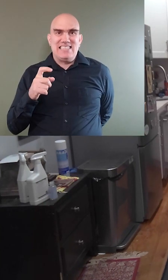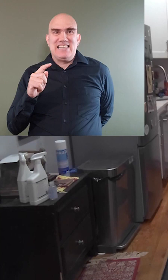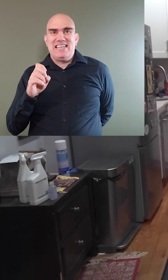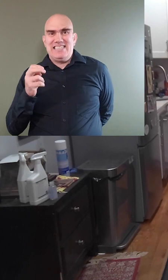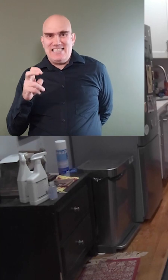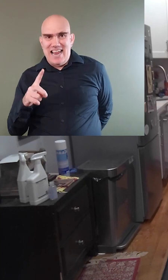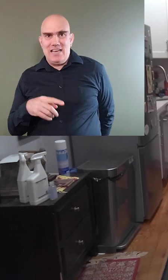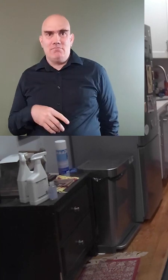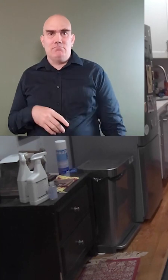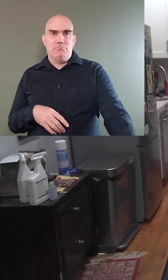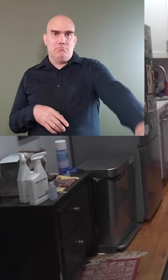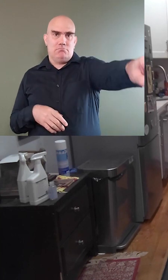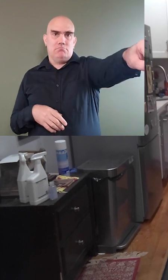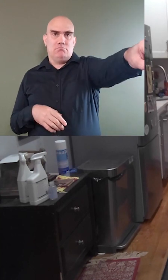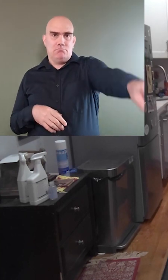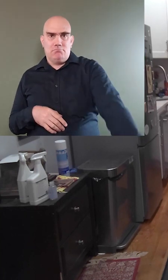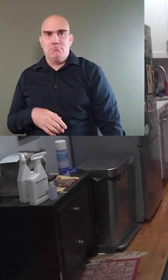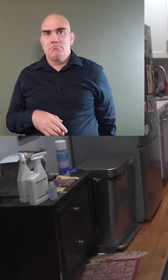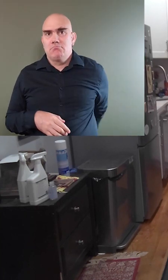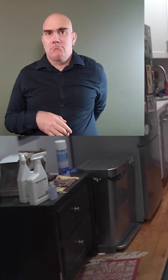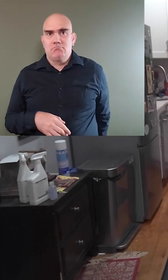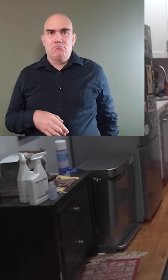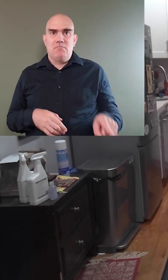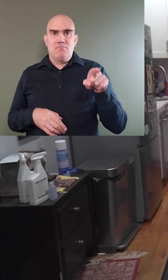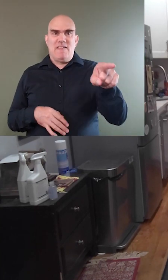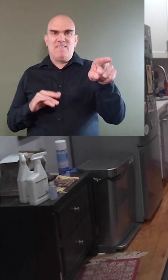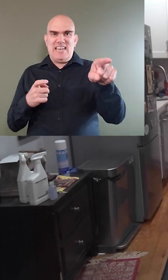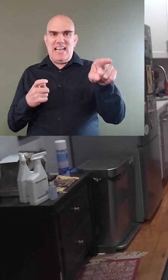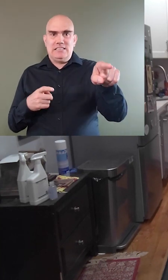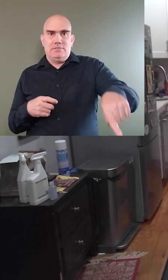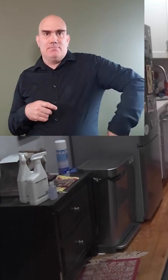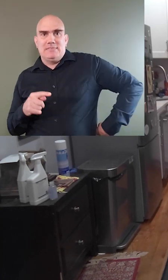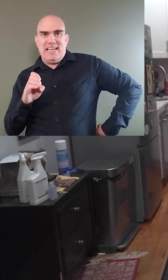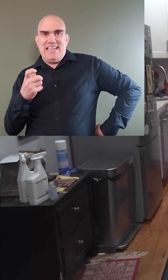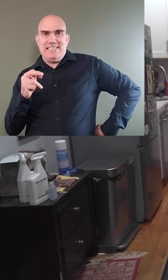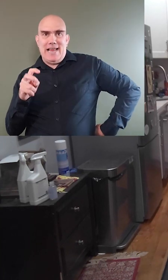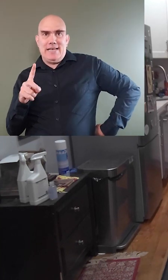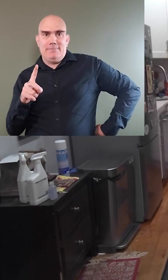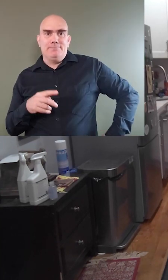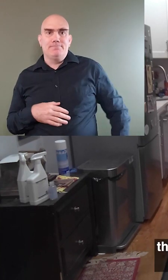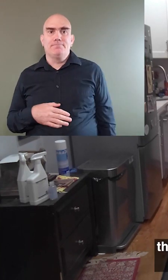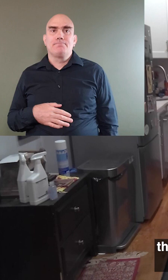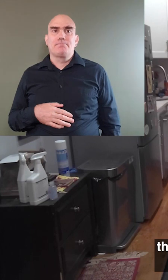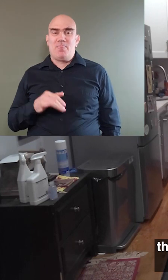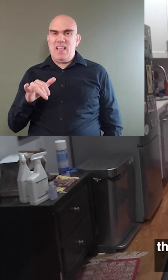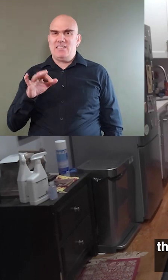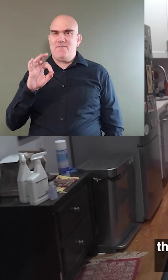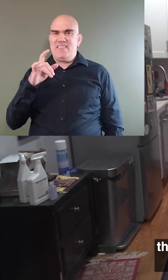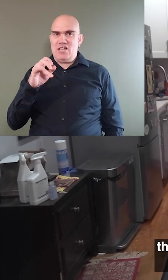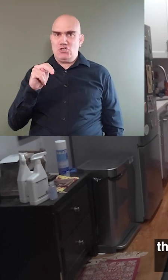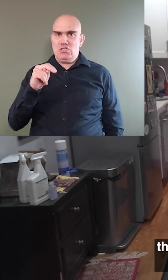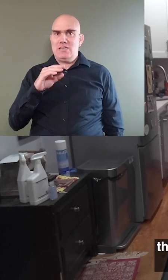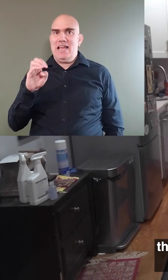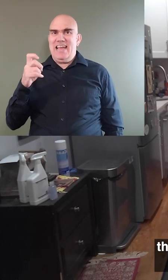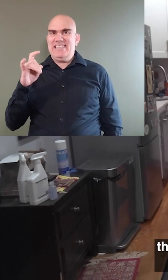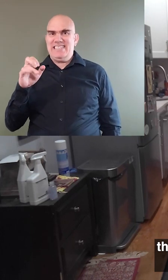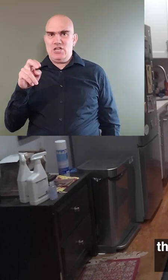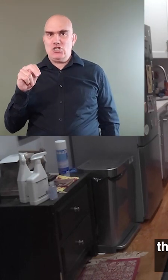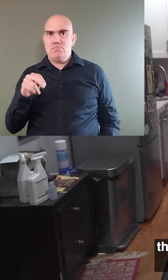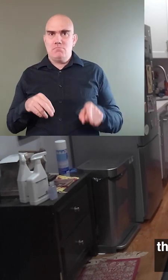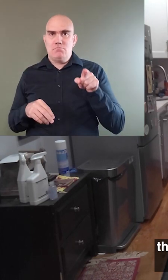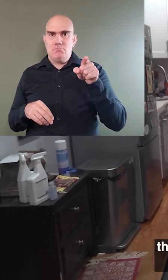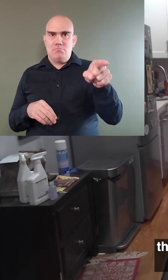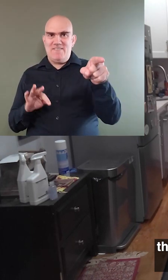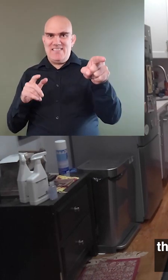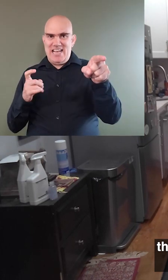away from you, out in front of you and up, back behind you. That's flexion and extension of the